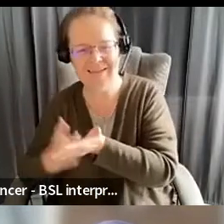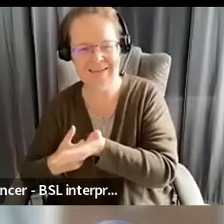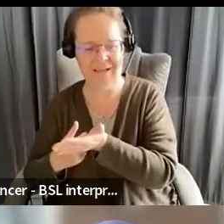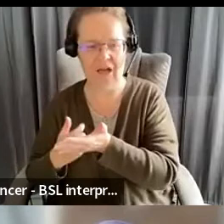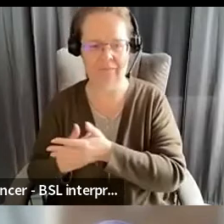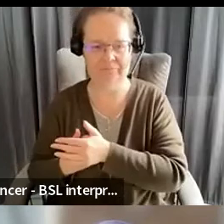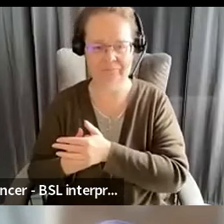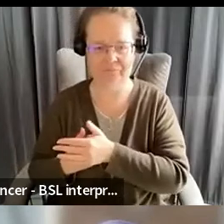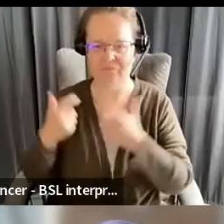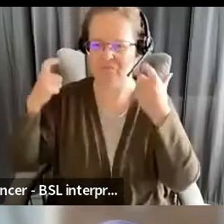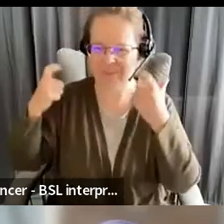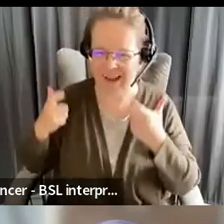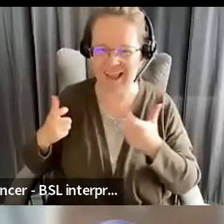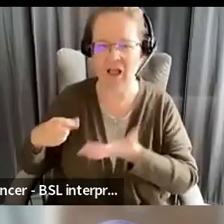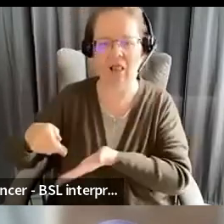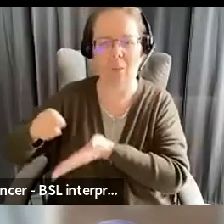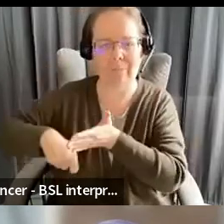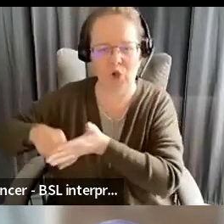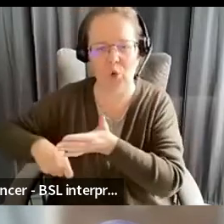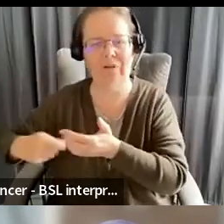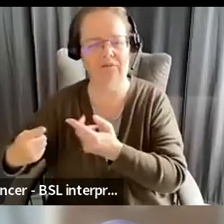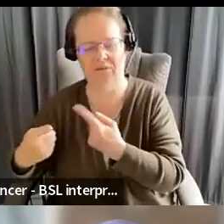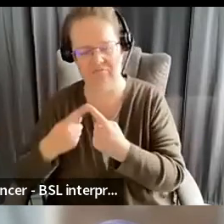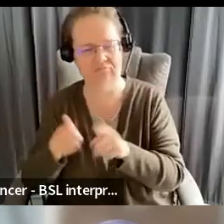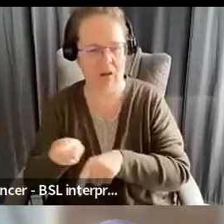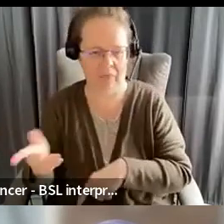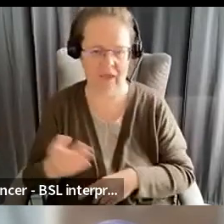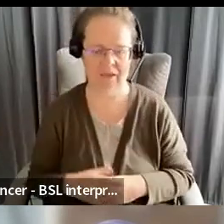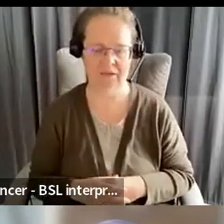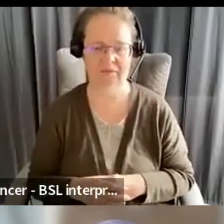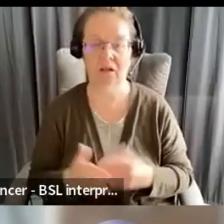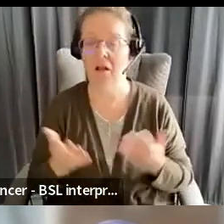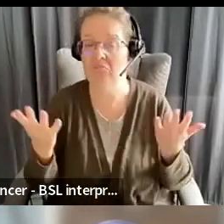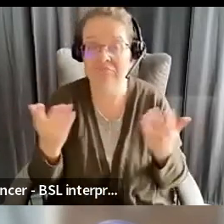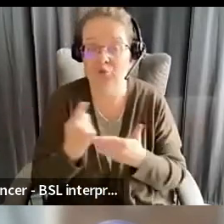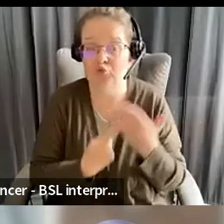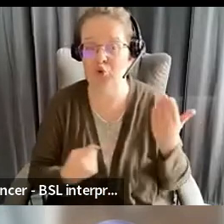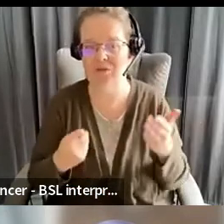legal, procurement, etc. So yeah, that's just a sort